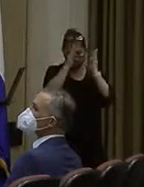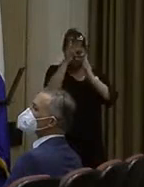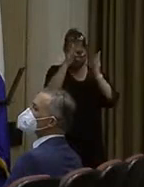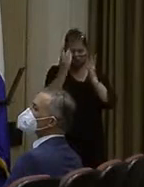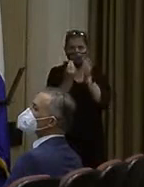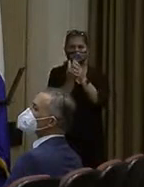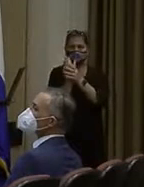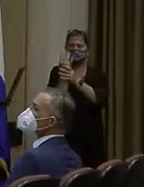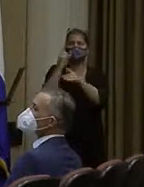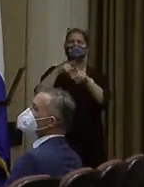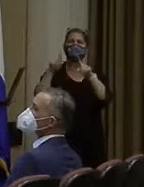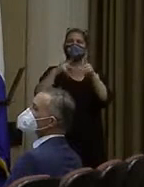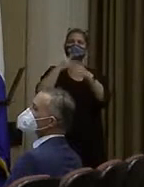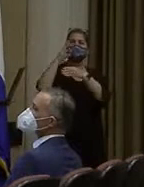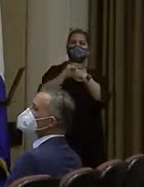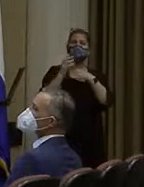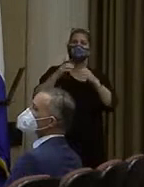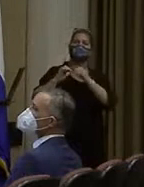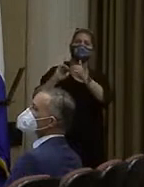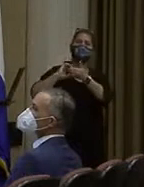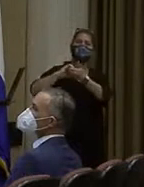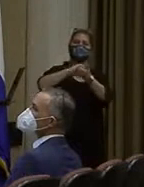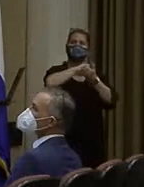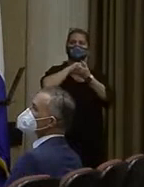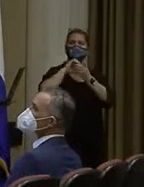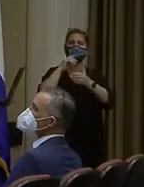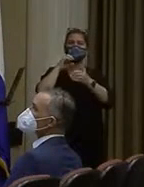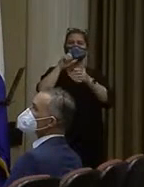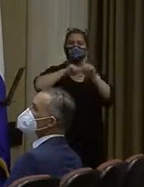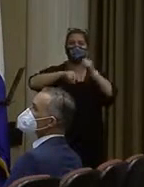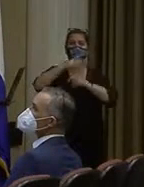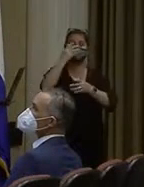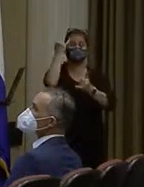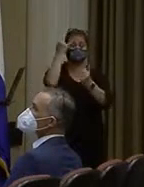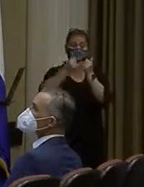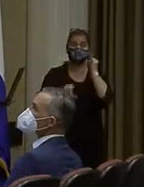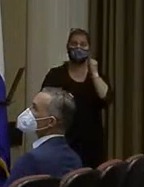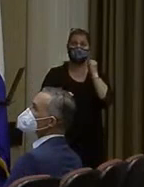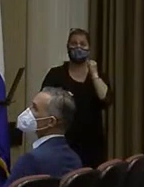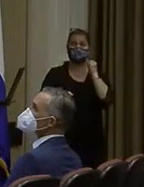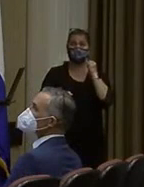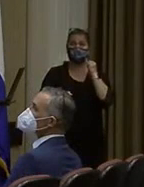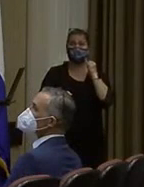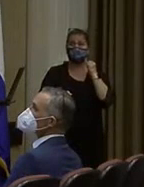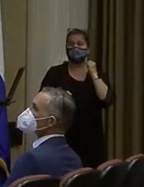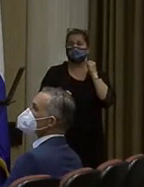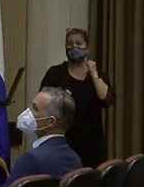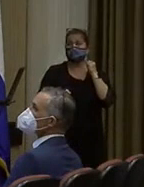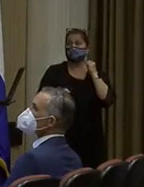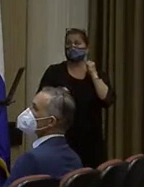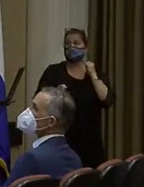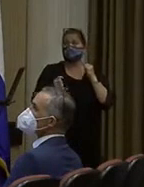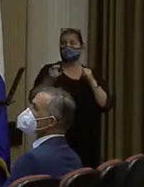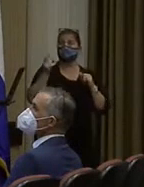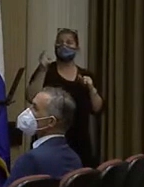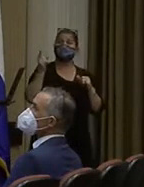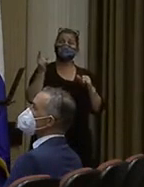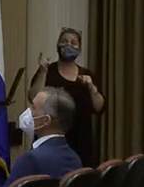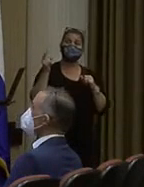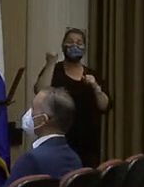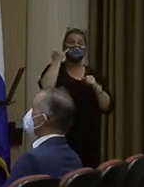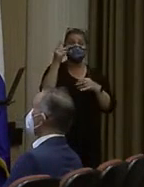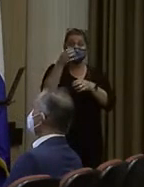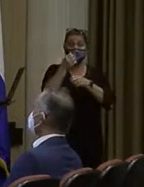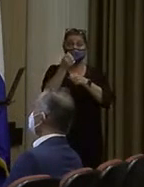collaborate for our common social justice goals. And lastly, I will take my 30 seconds to say this. If